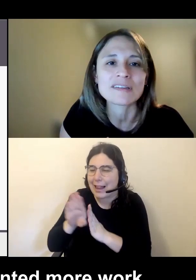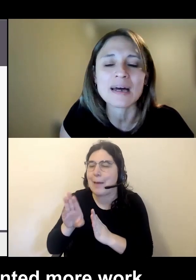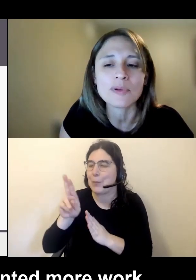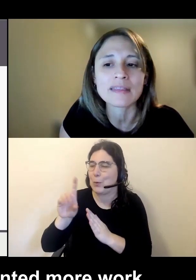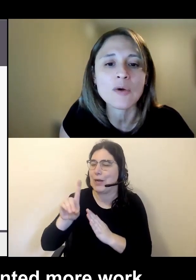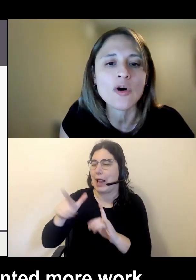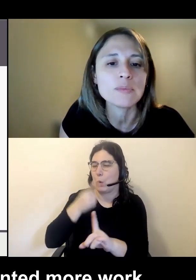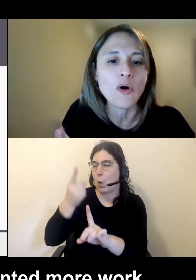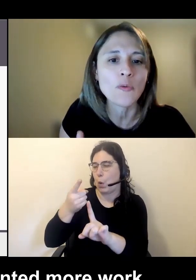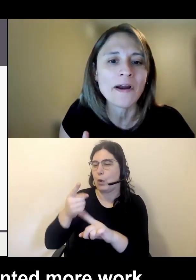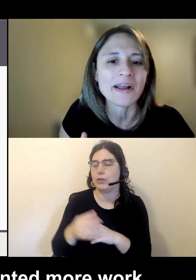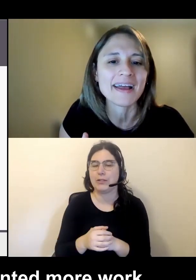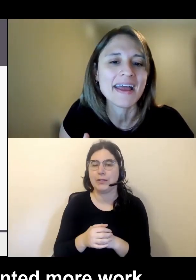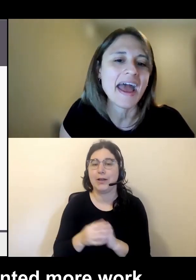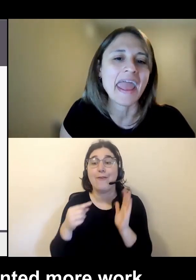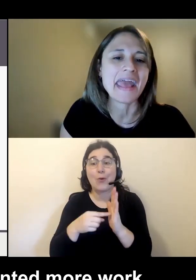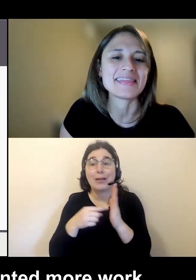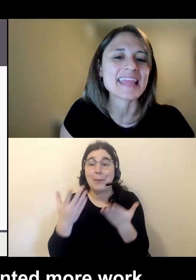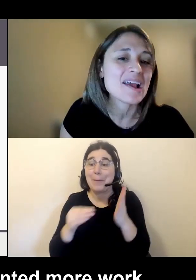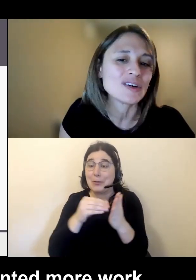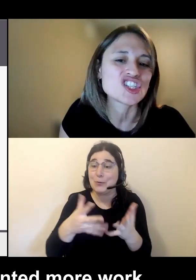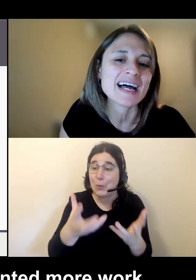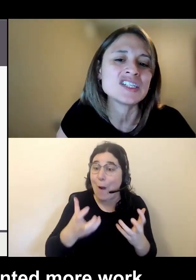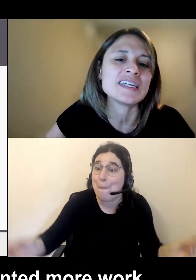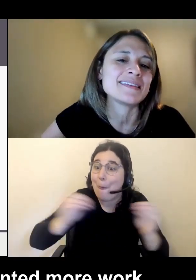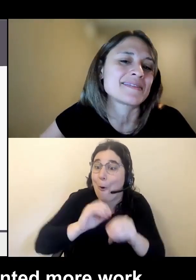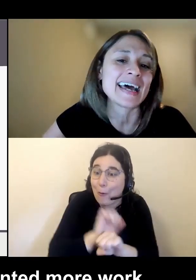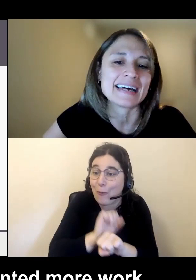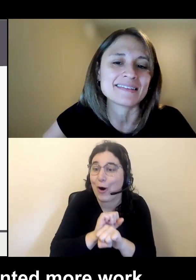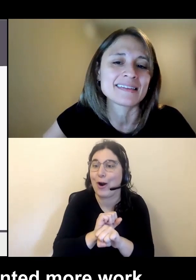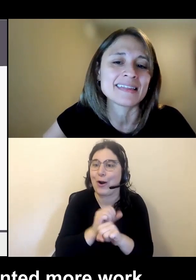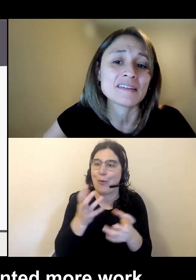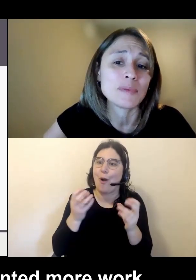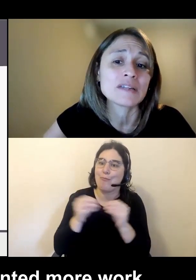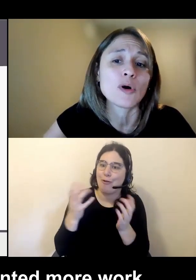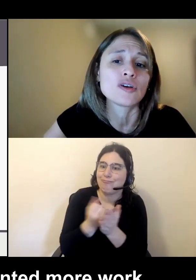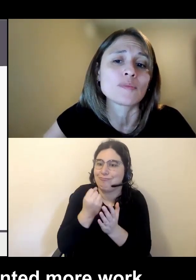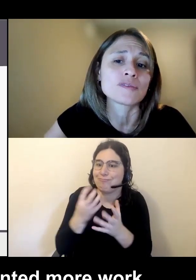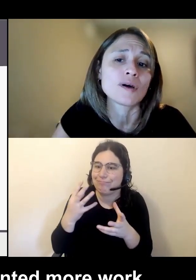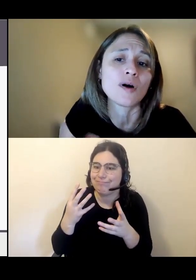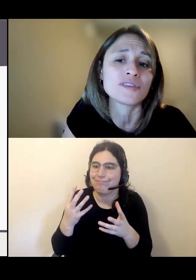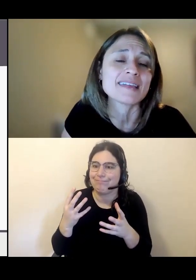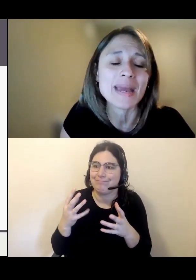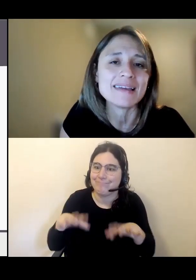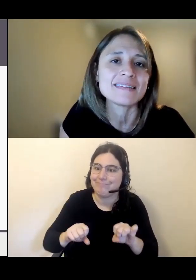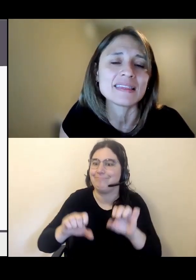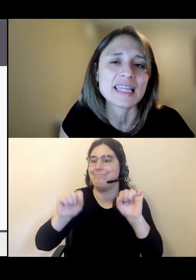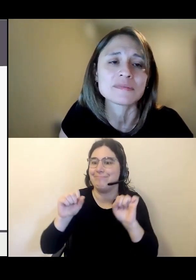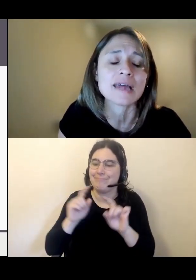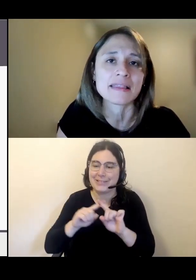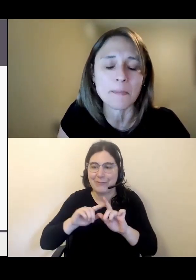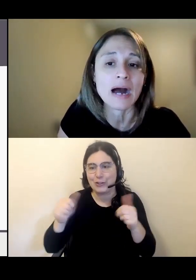me, for example, that they wanted more work and take on challenging tasks. That speaks volumes of these